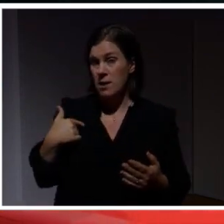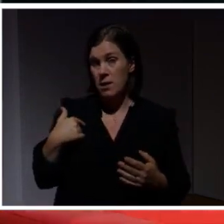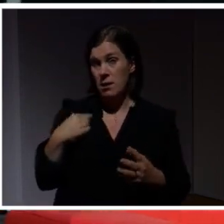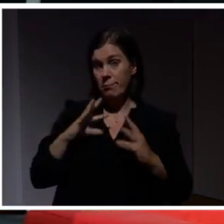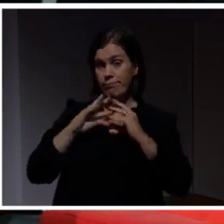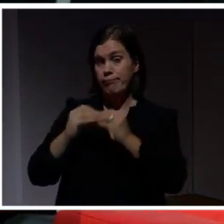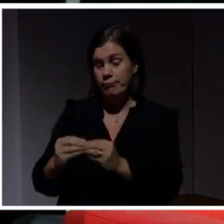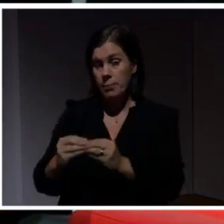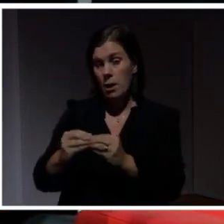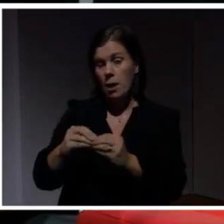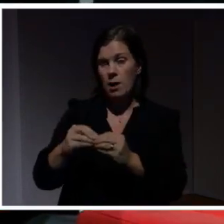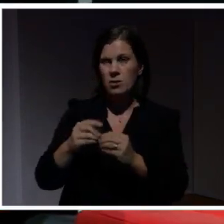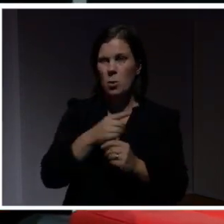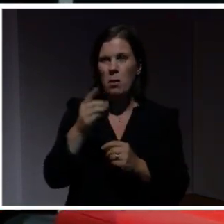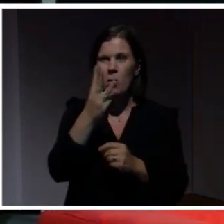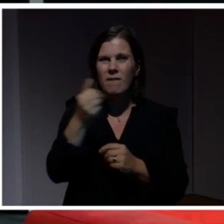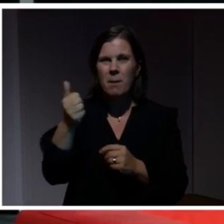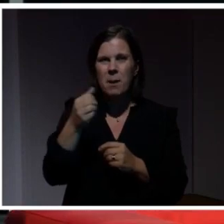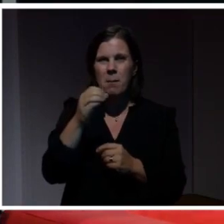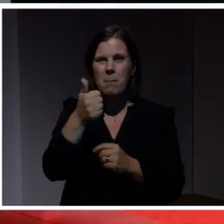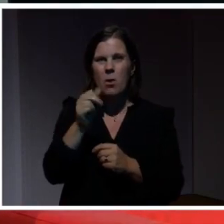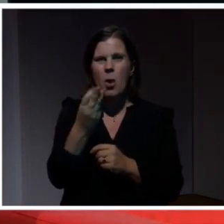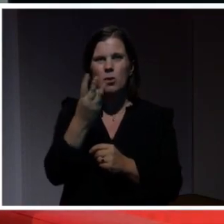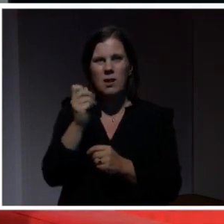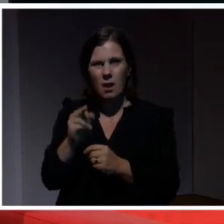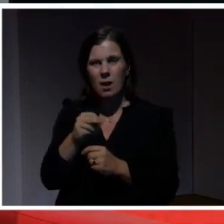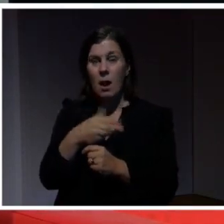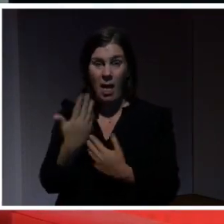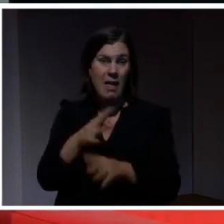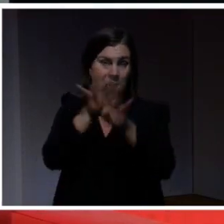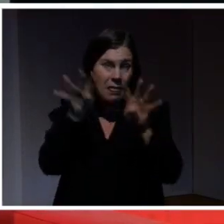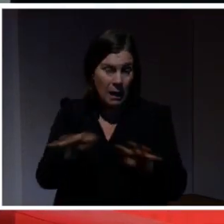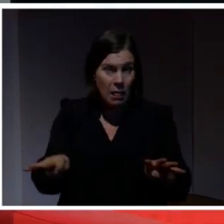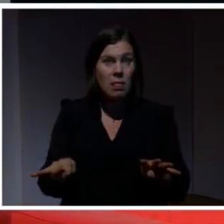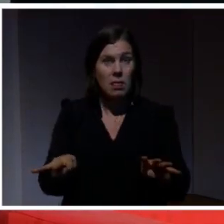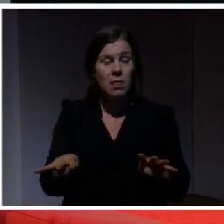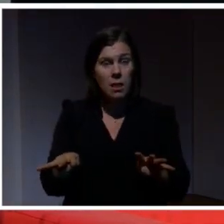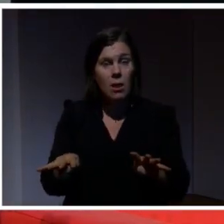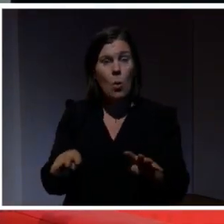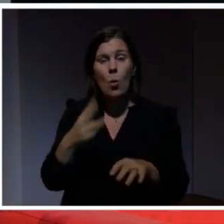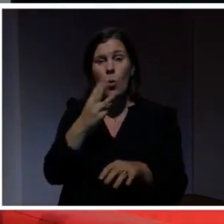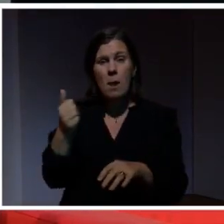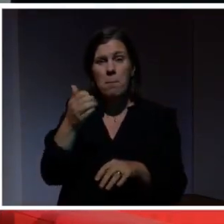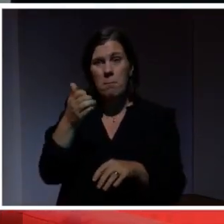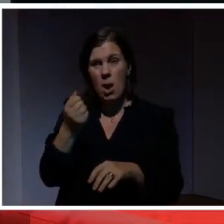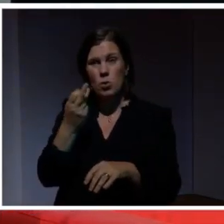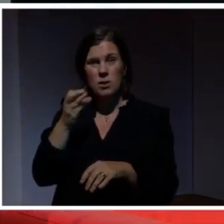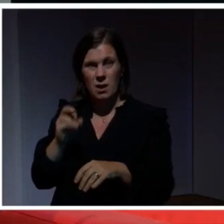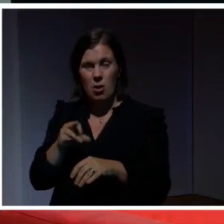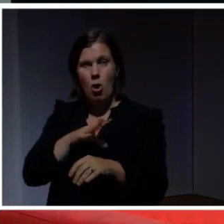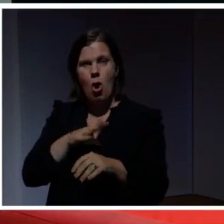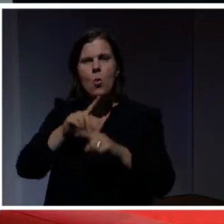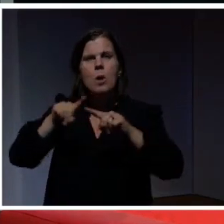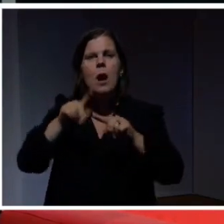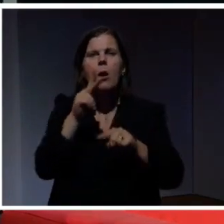software, let's take, for example, your web browser, which is a perfect example for something called Internet Days. A web browser consists of many lines